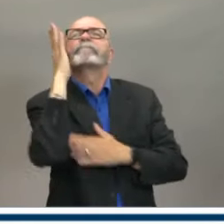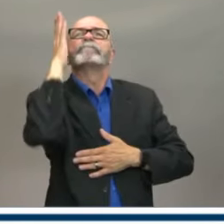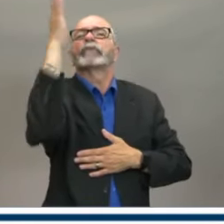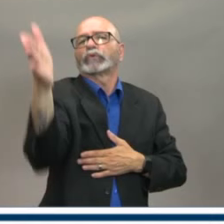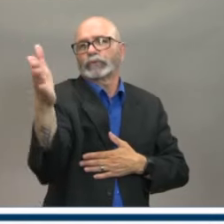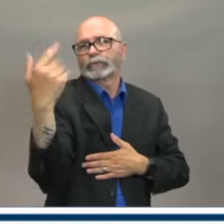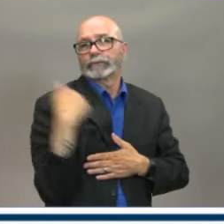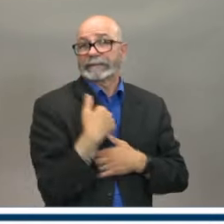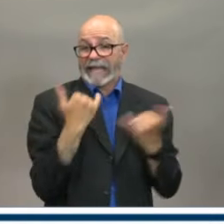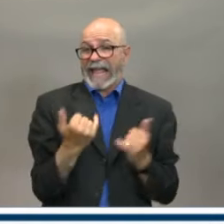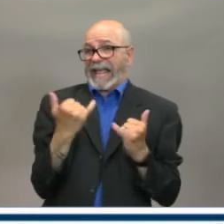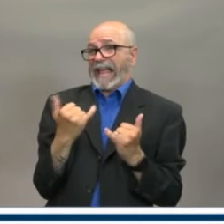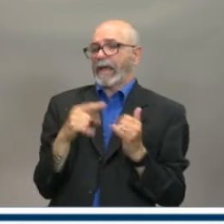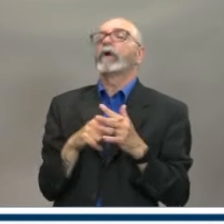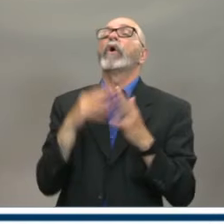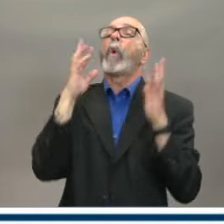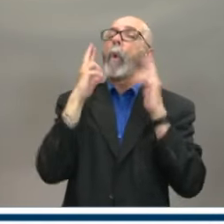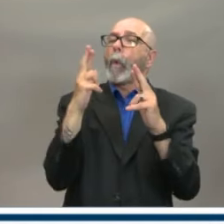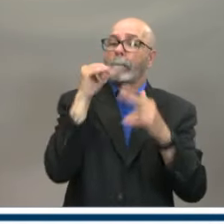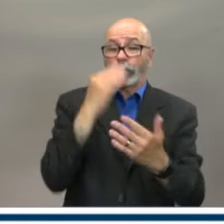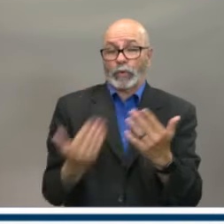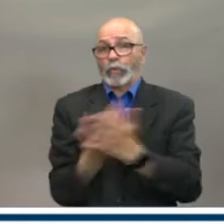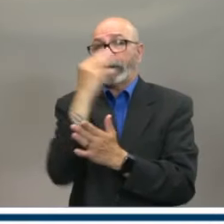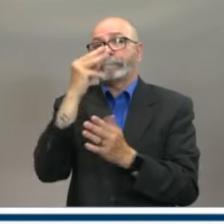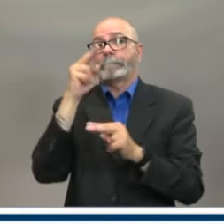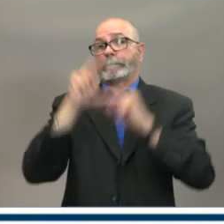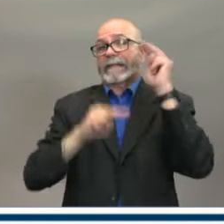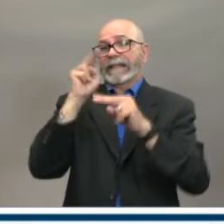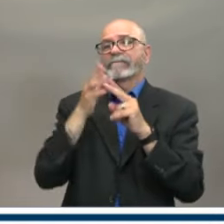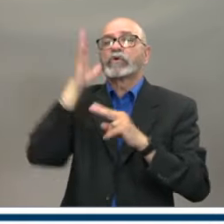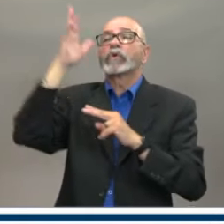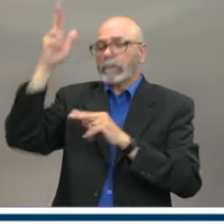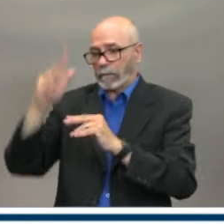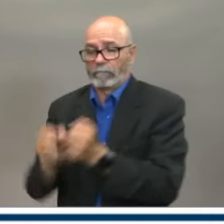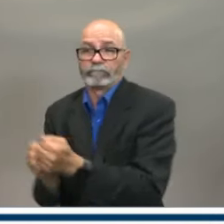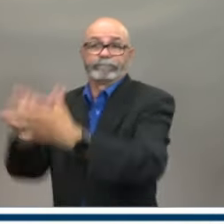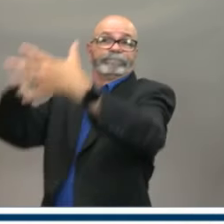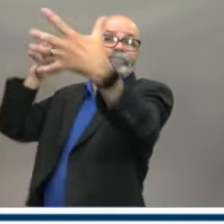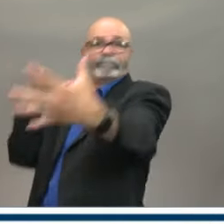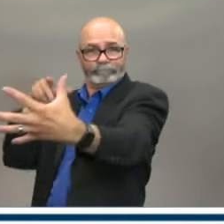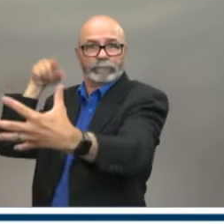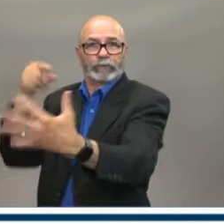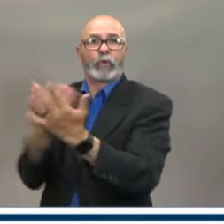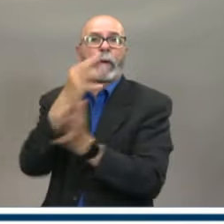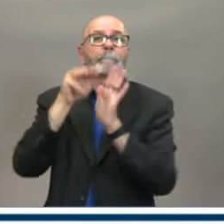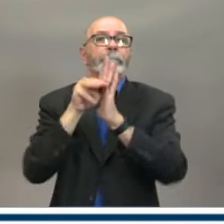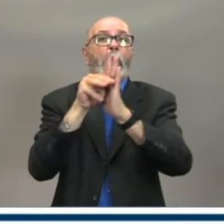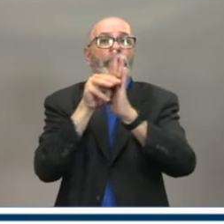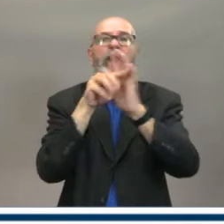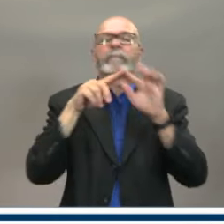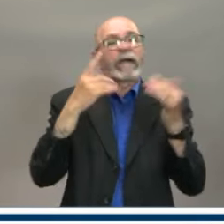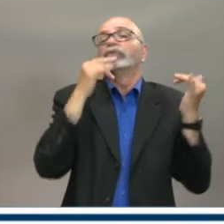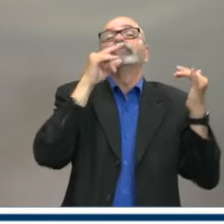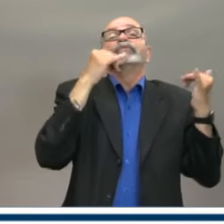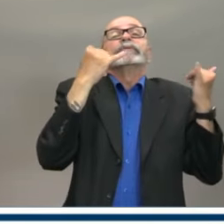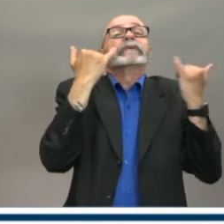currently are on the new model. That data is out there for public health, but from continuing